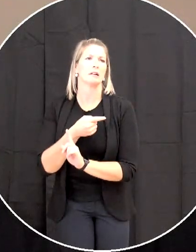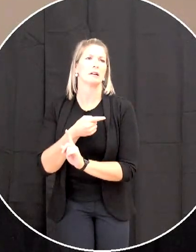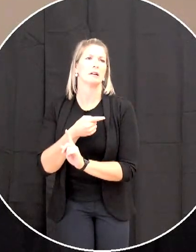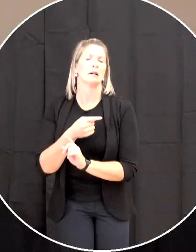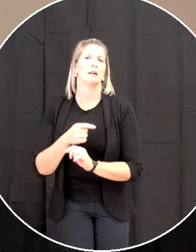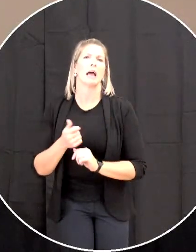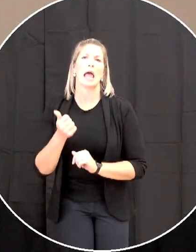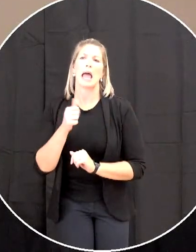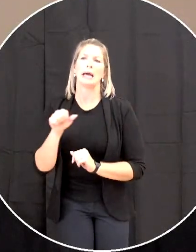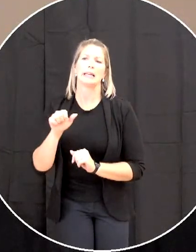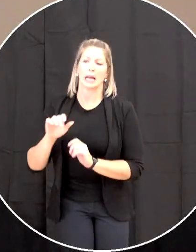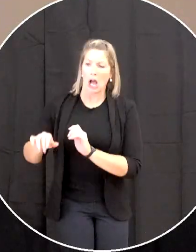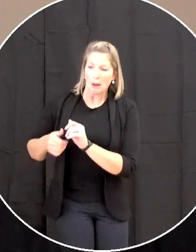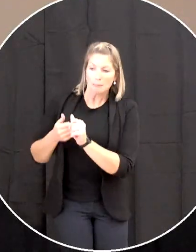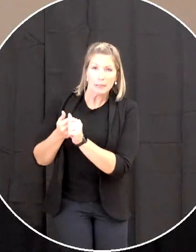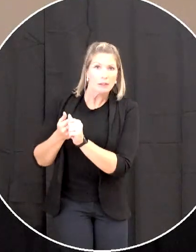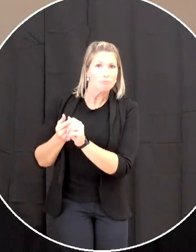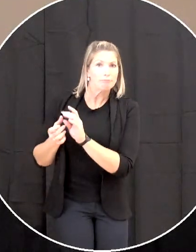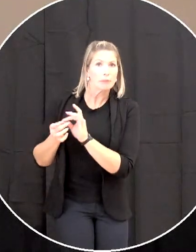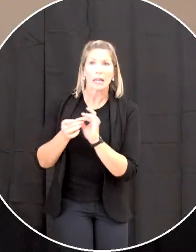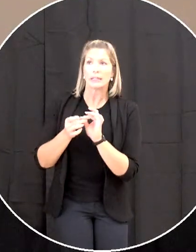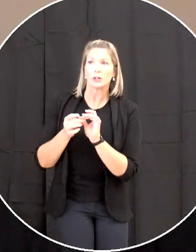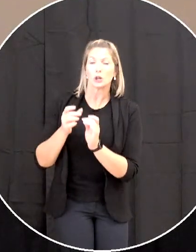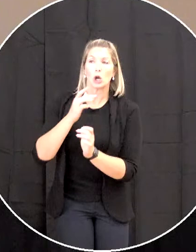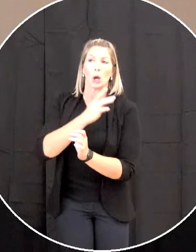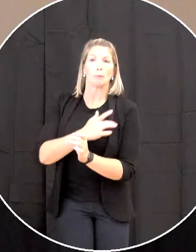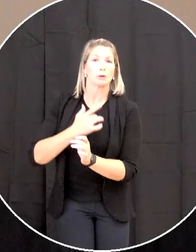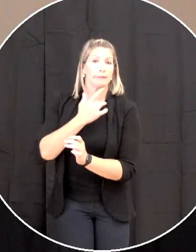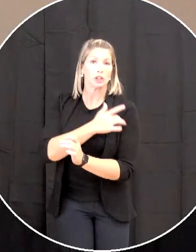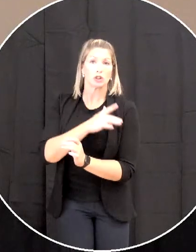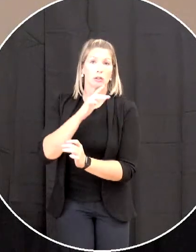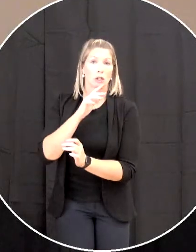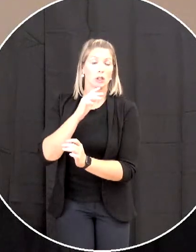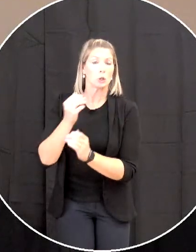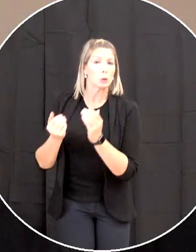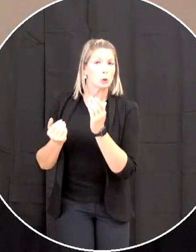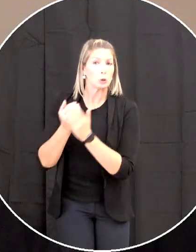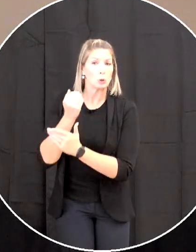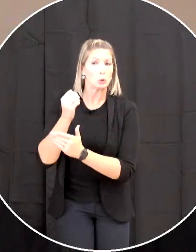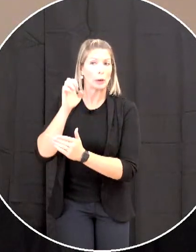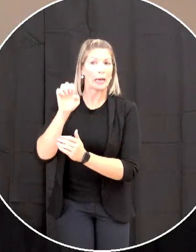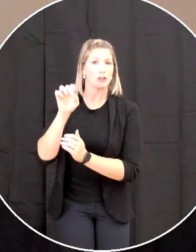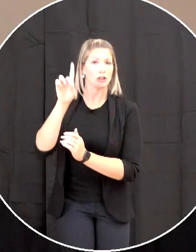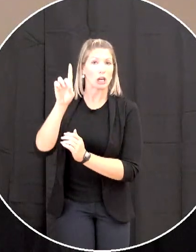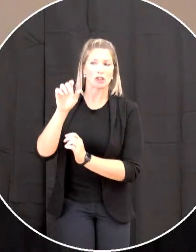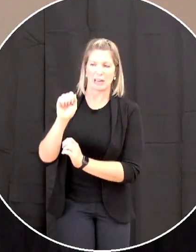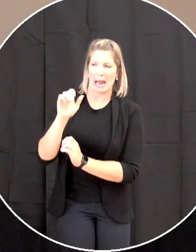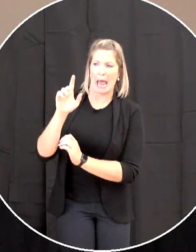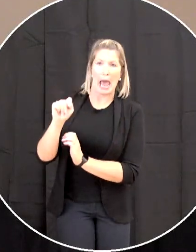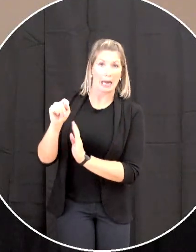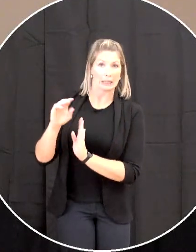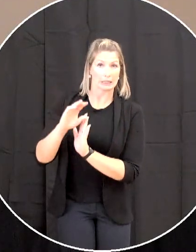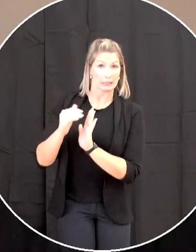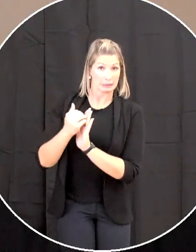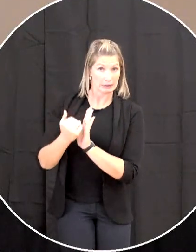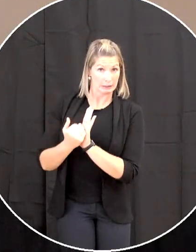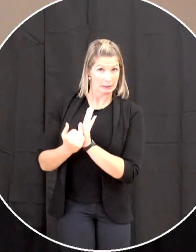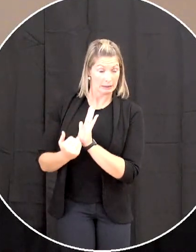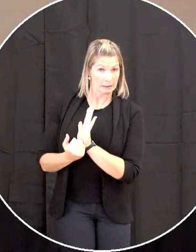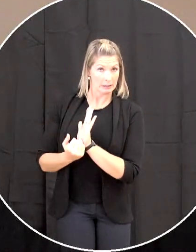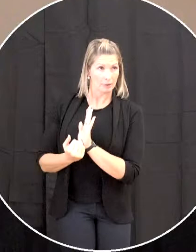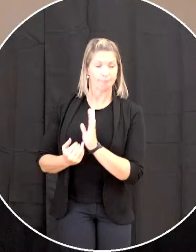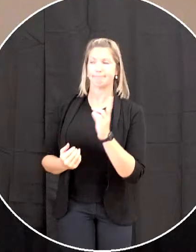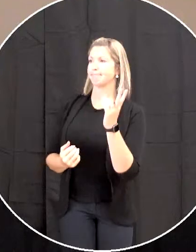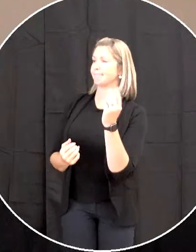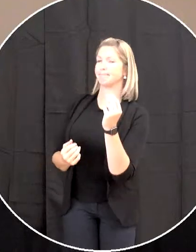further updates from the province on the new Education Act, which we were expecting in the spring? To be honest, there has been no update of